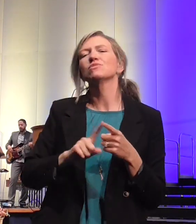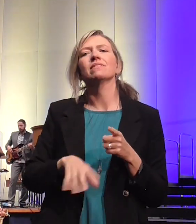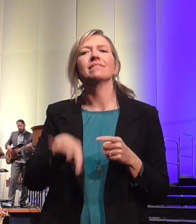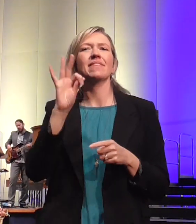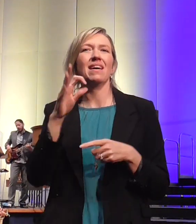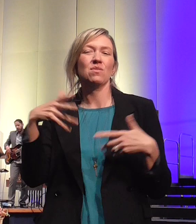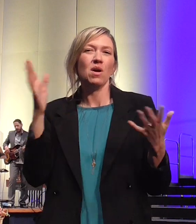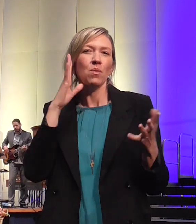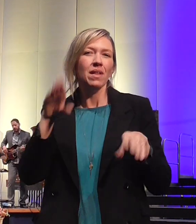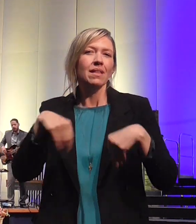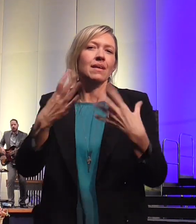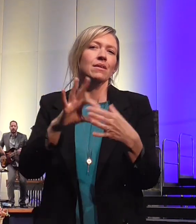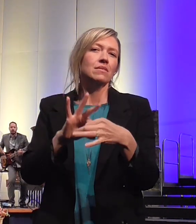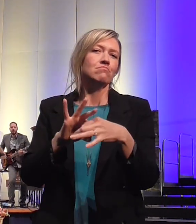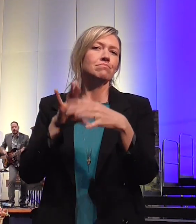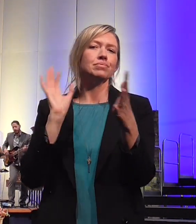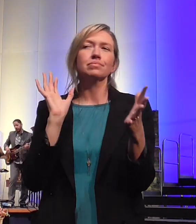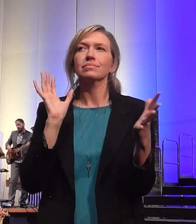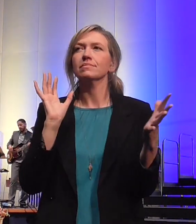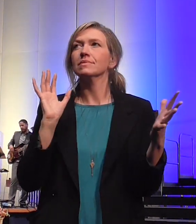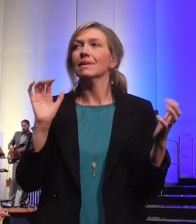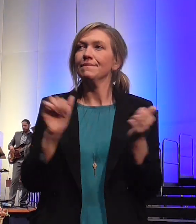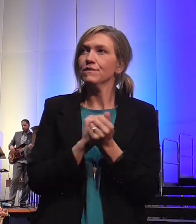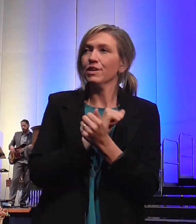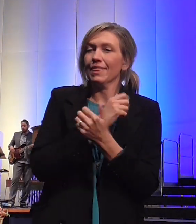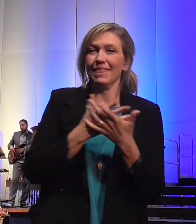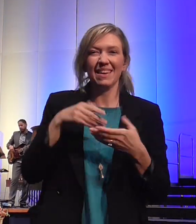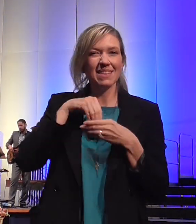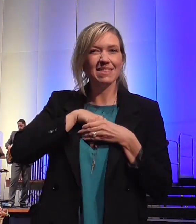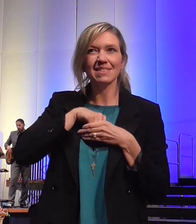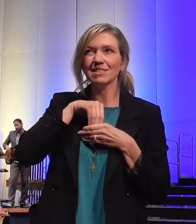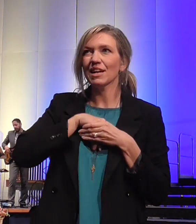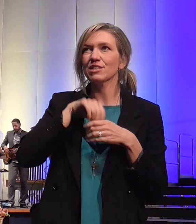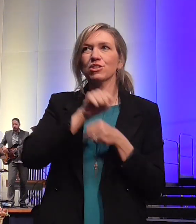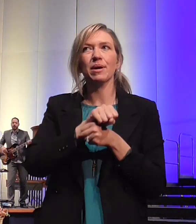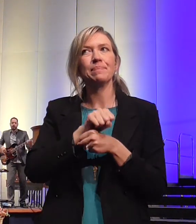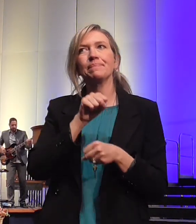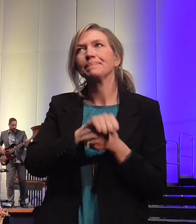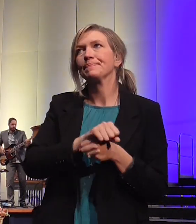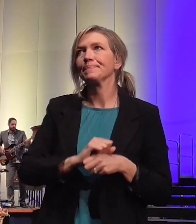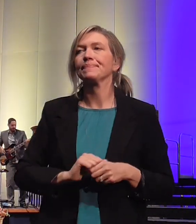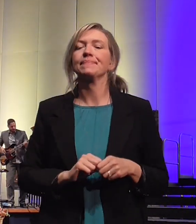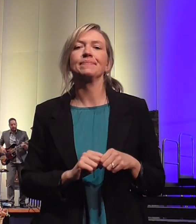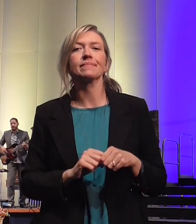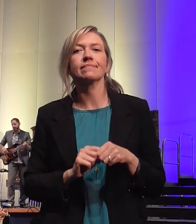To find what will release you. Everything is an inside job.